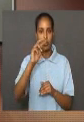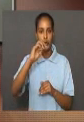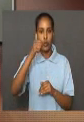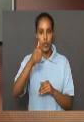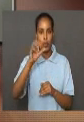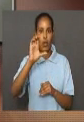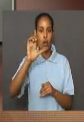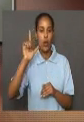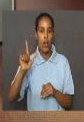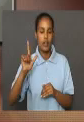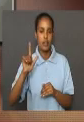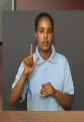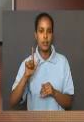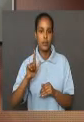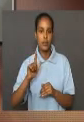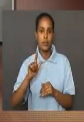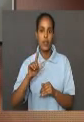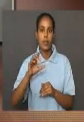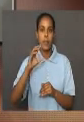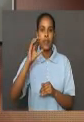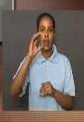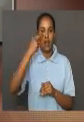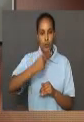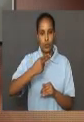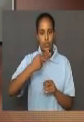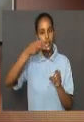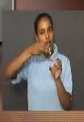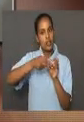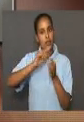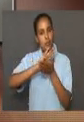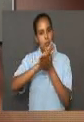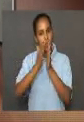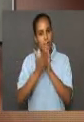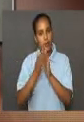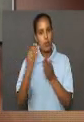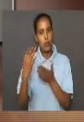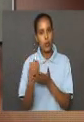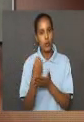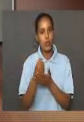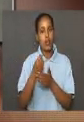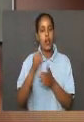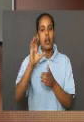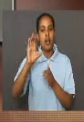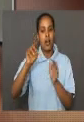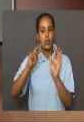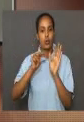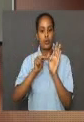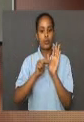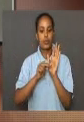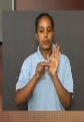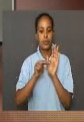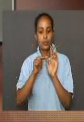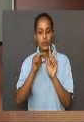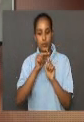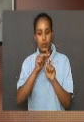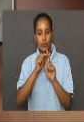sodium chloride, hydrogen gas is being produced at the cathode